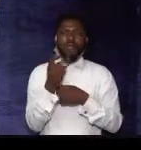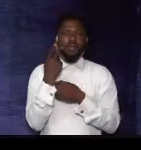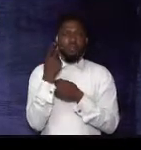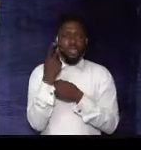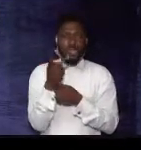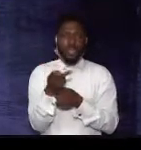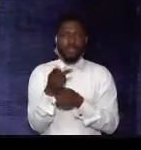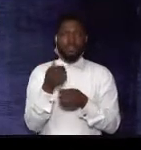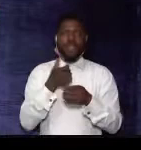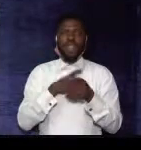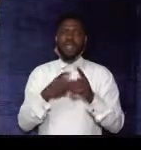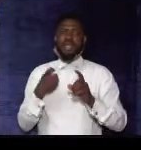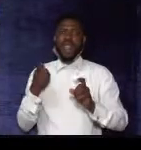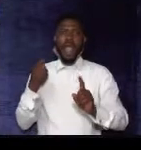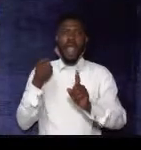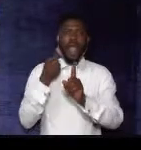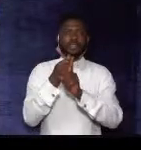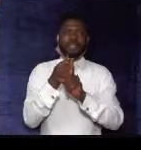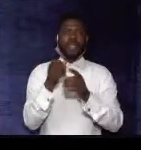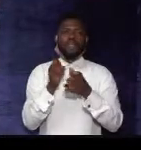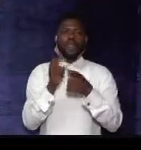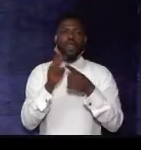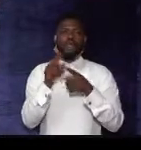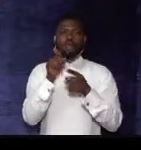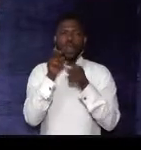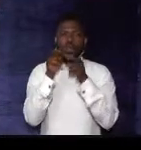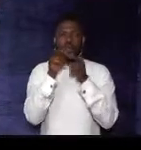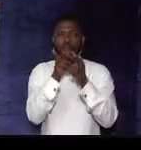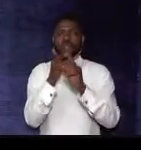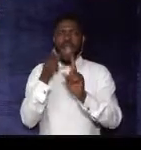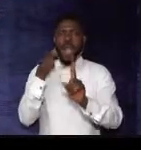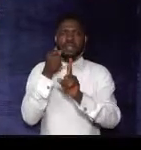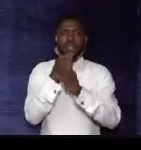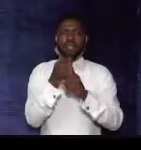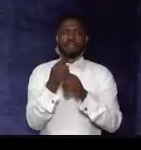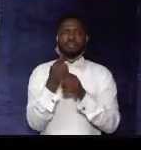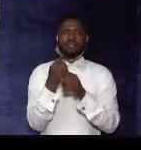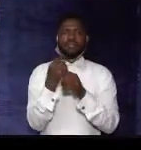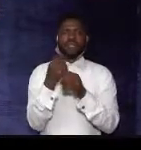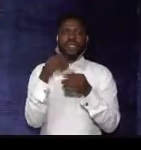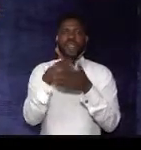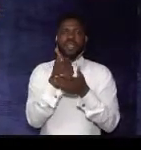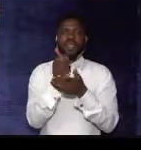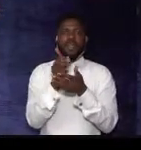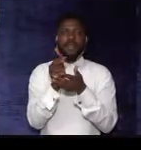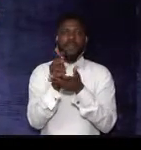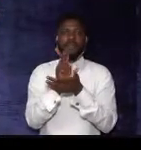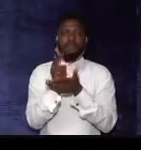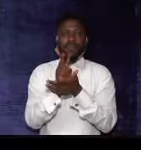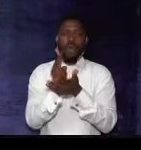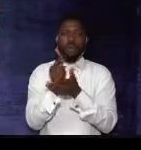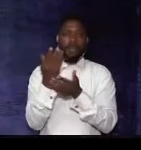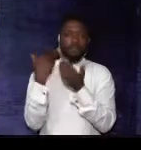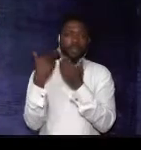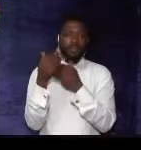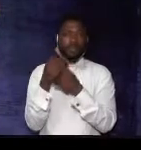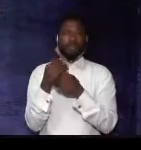you ever witnessed any accident or you watch accident scene in a movie